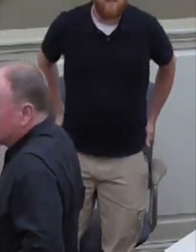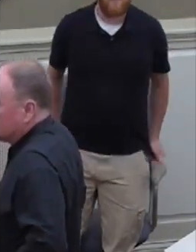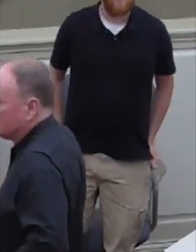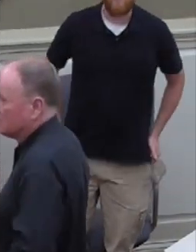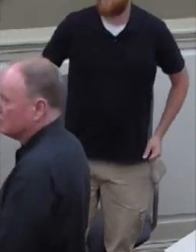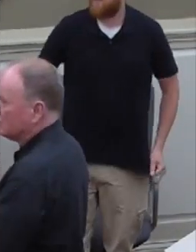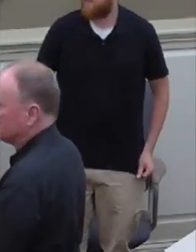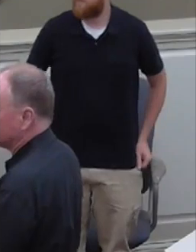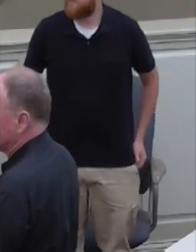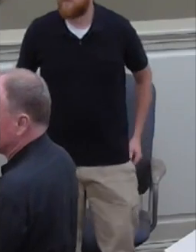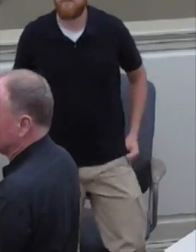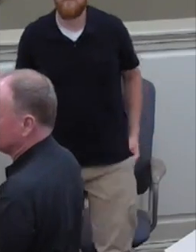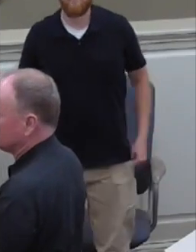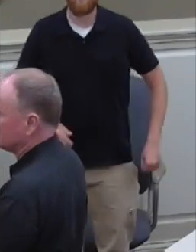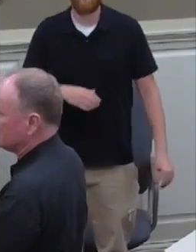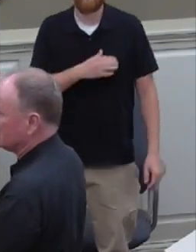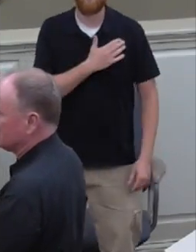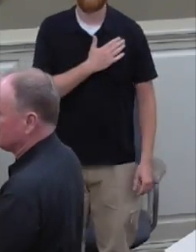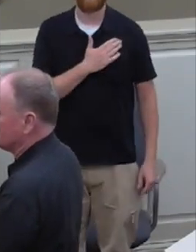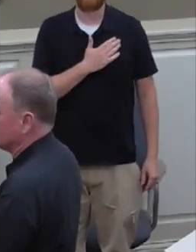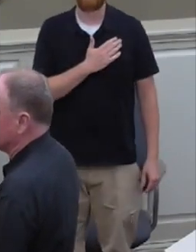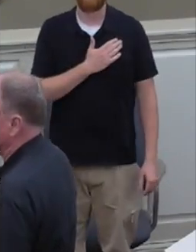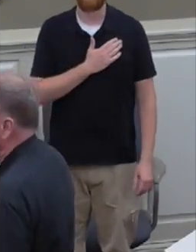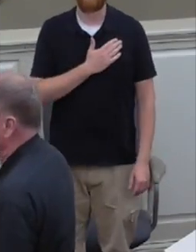Oh, you're good. You're good. You're good.